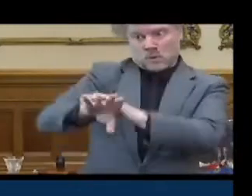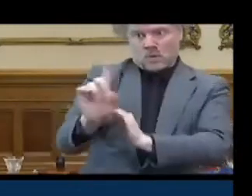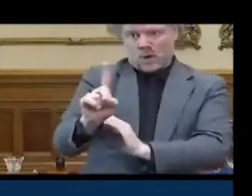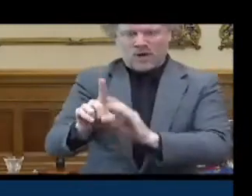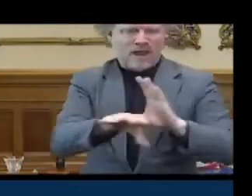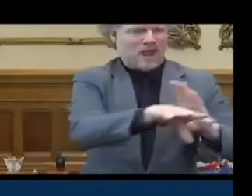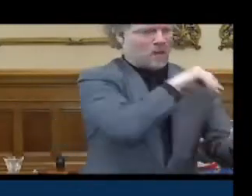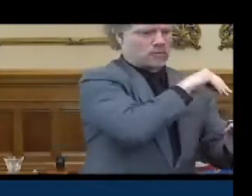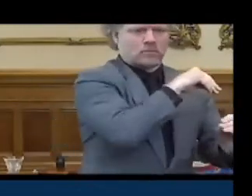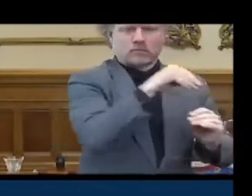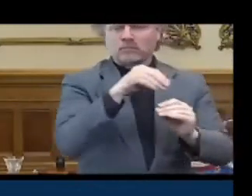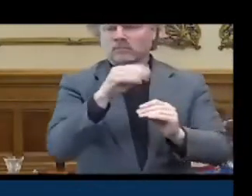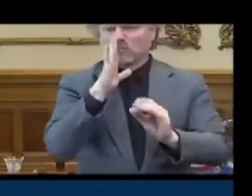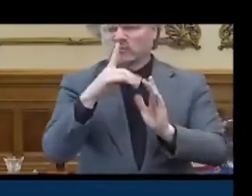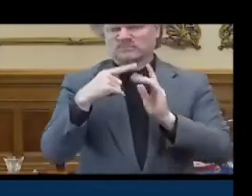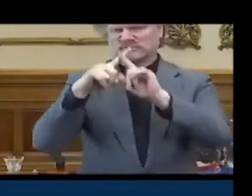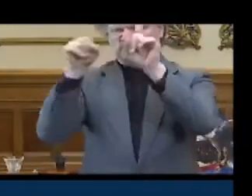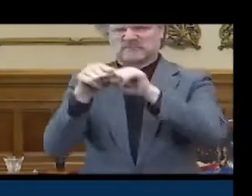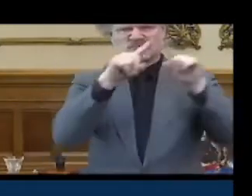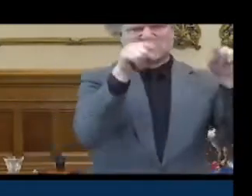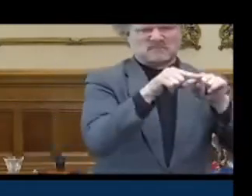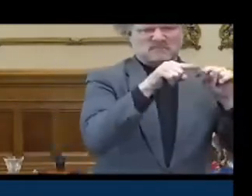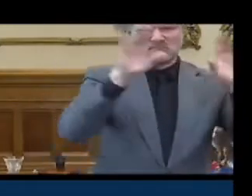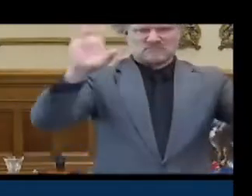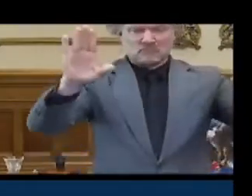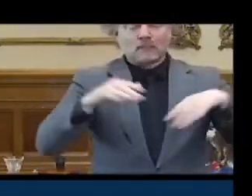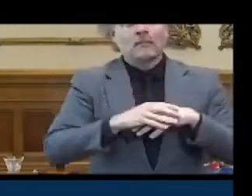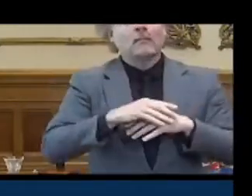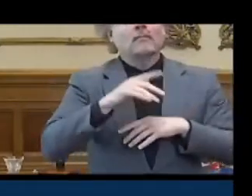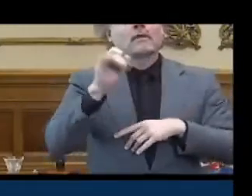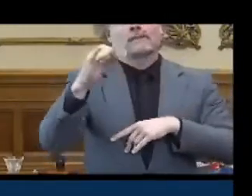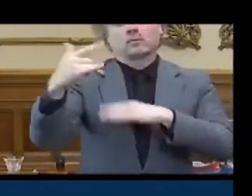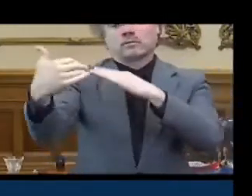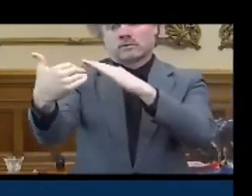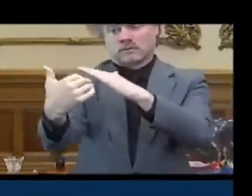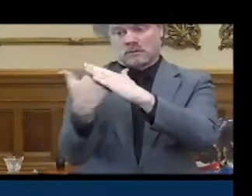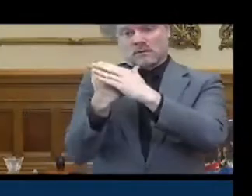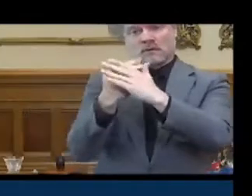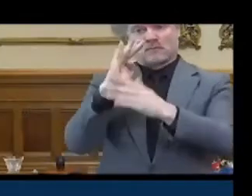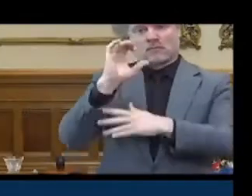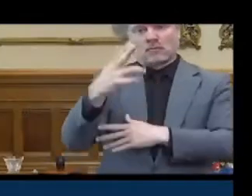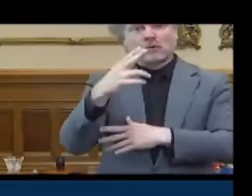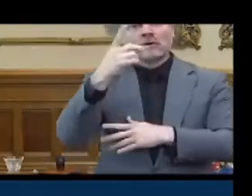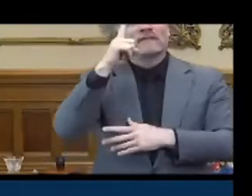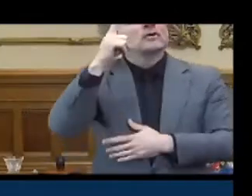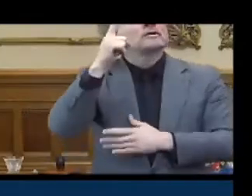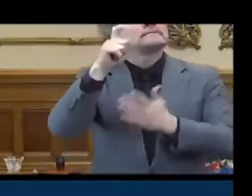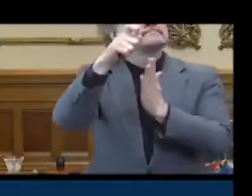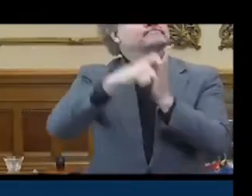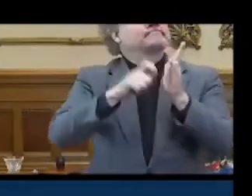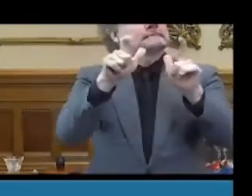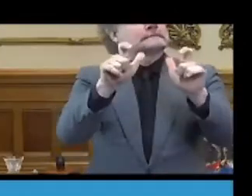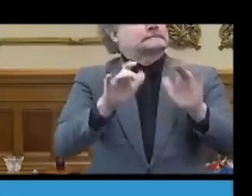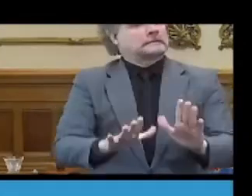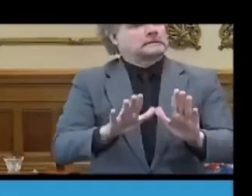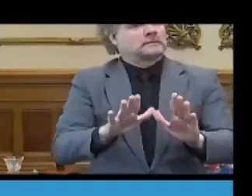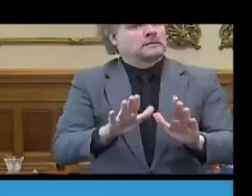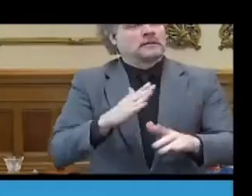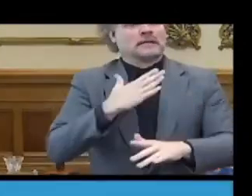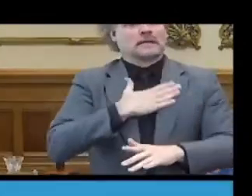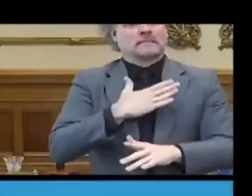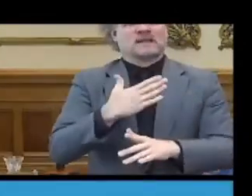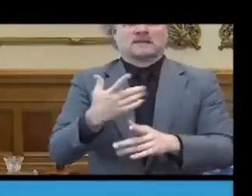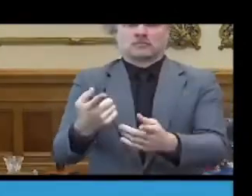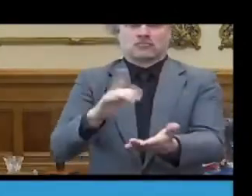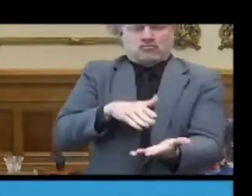exit points of the branch. If you are coming to the branch to do a knowledge exam, we're going to ask you to please come in plenty